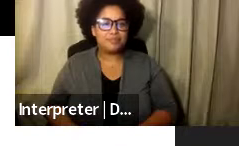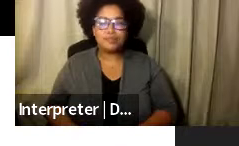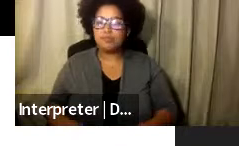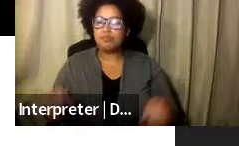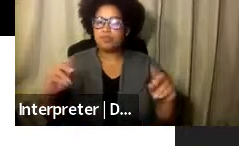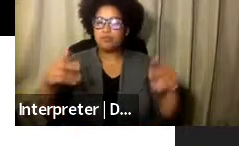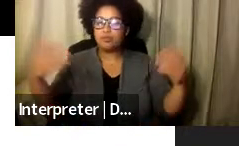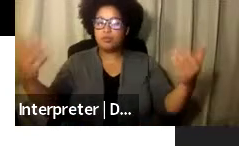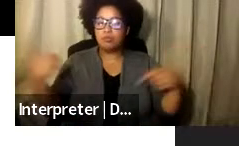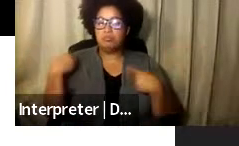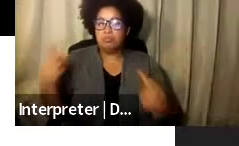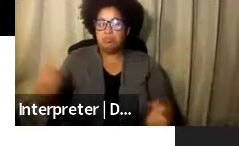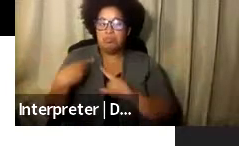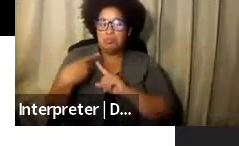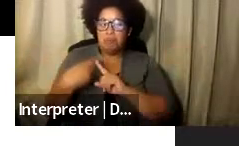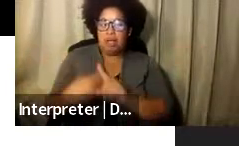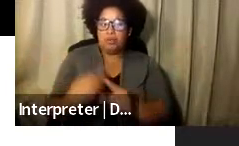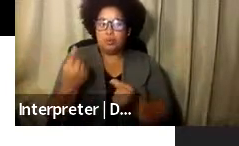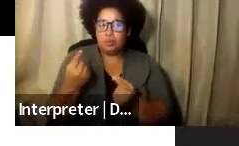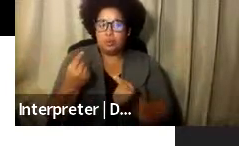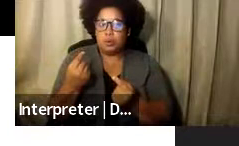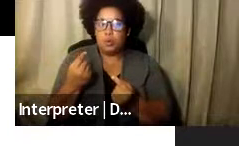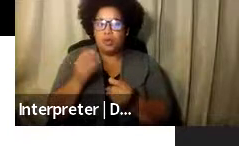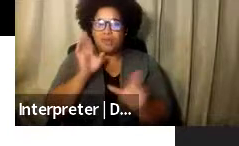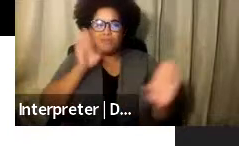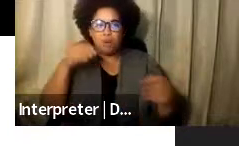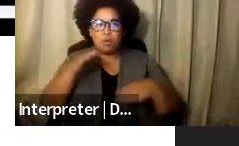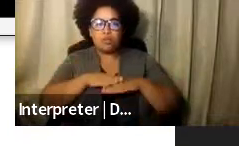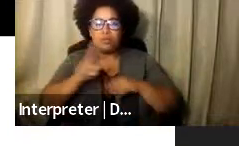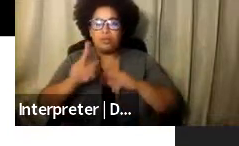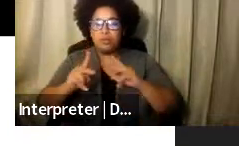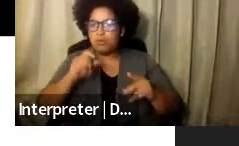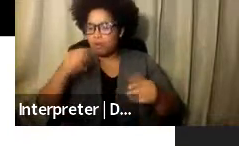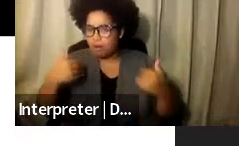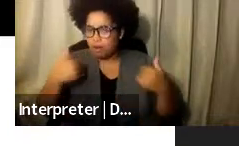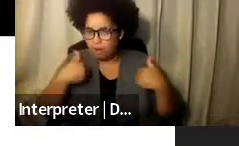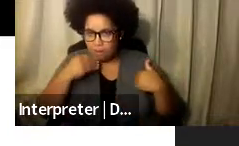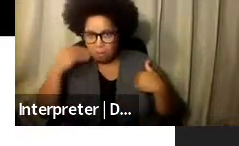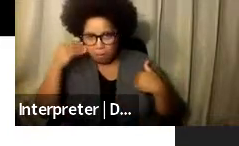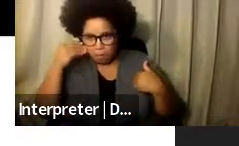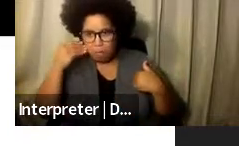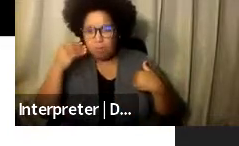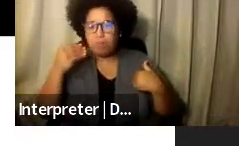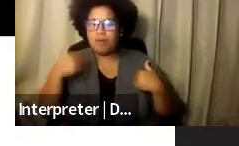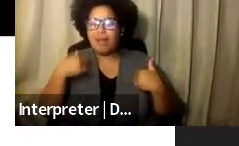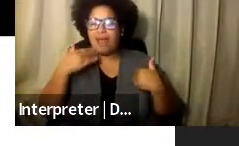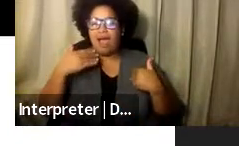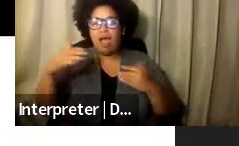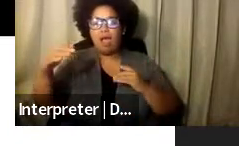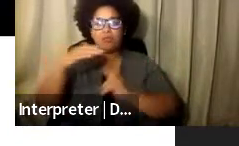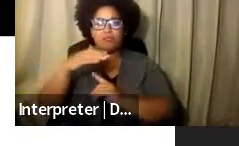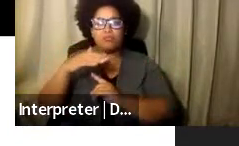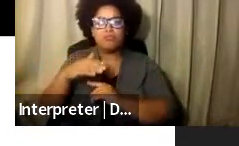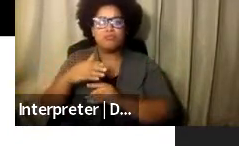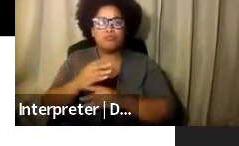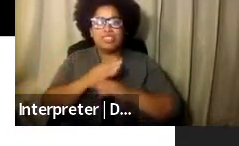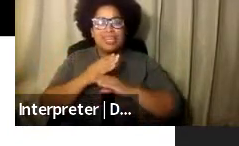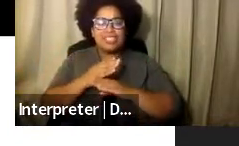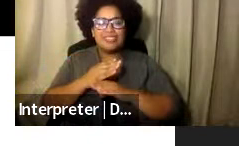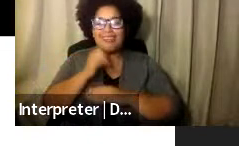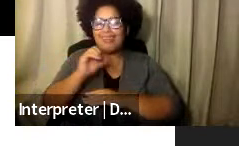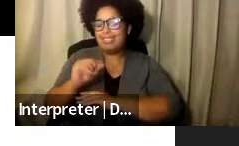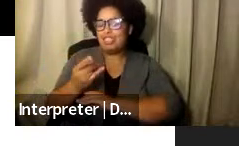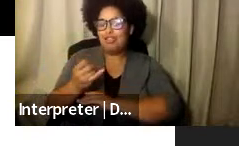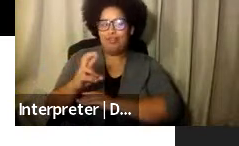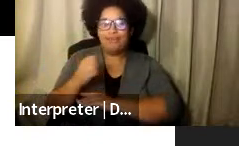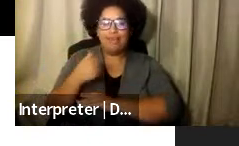Okay, so over the past couple months, we've targeted the unhoused and unsheltered community because we feel that this is a population that is